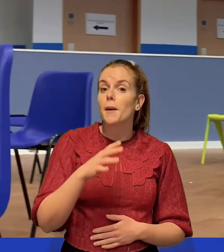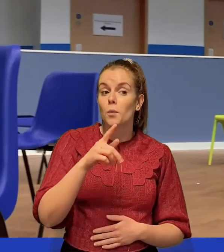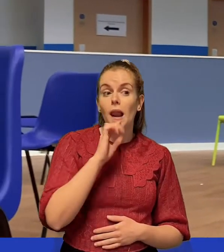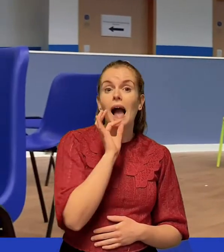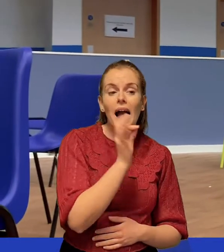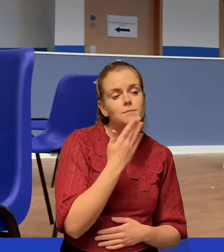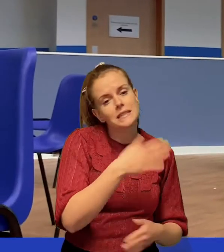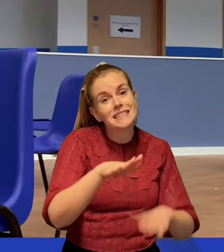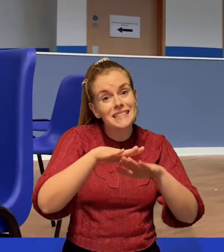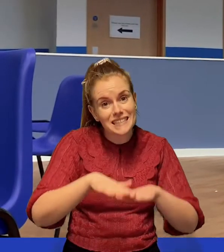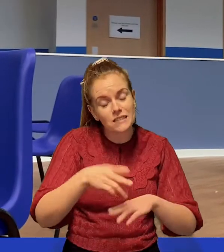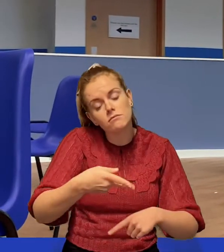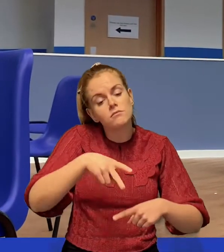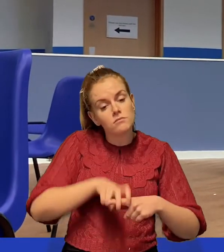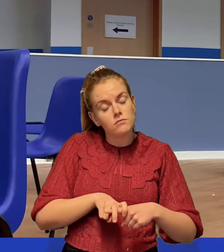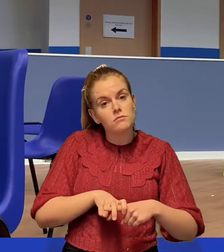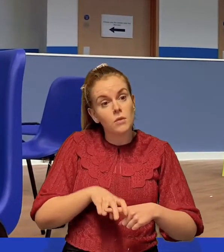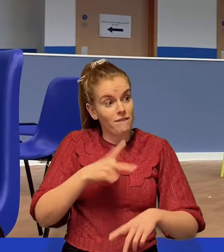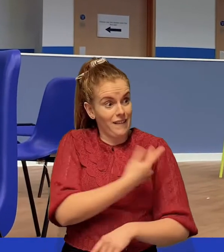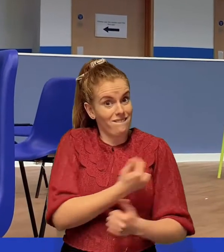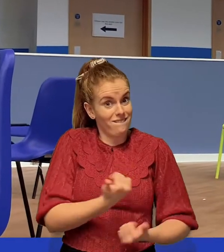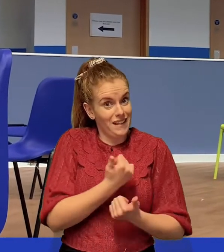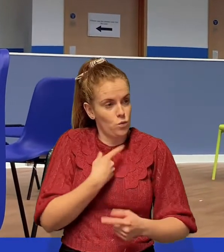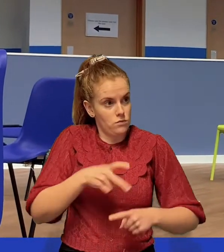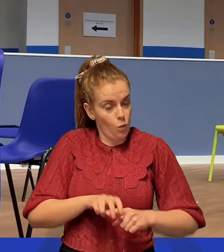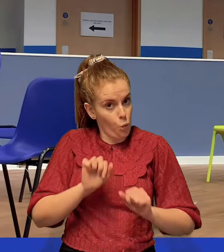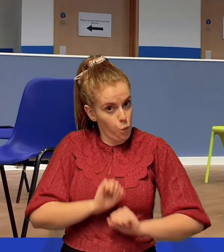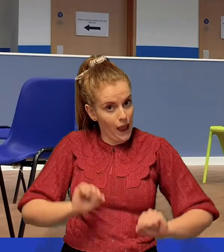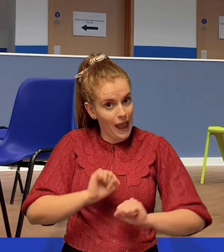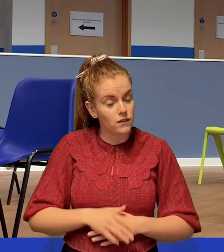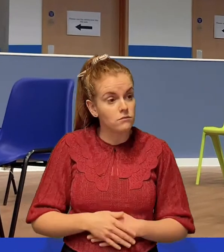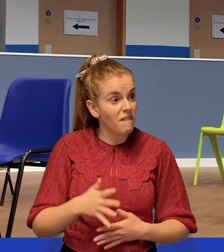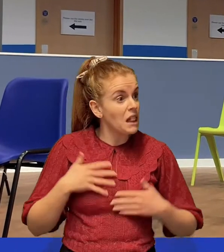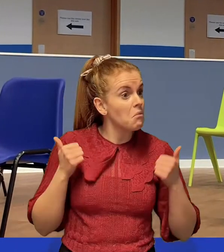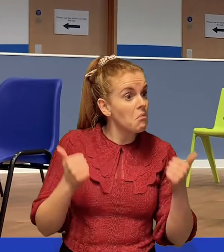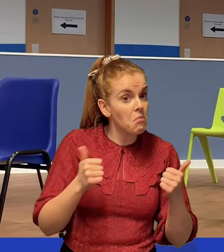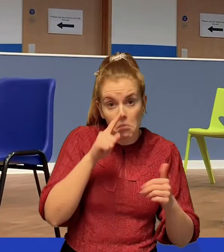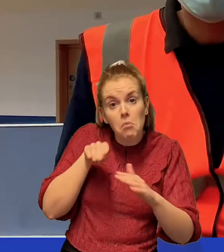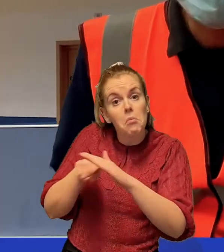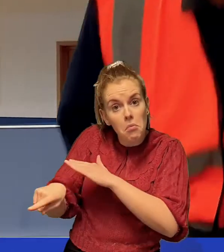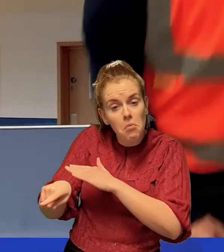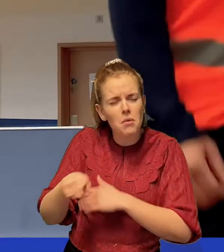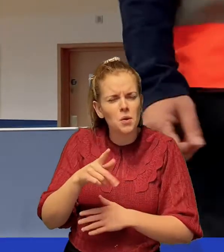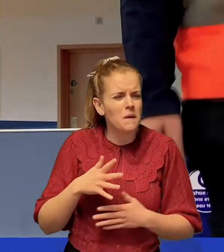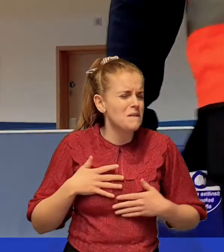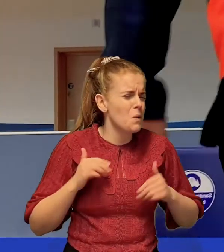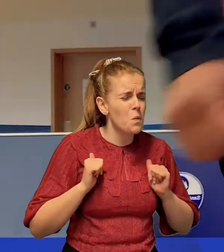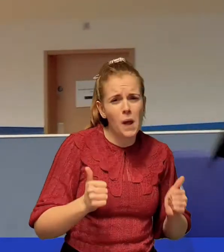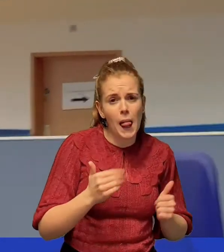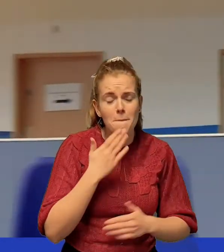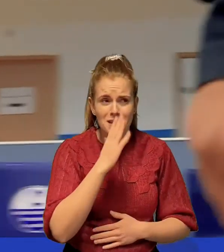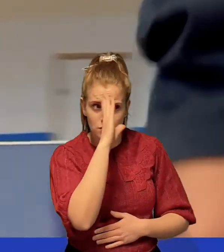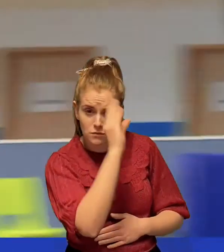Then, you may be asked to take a seat and wait after your vaccine. If you feel well, you can leave. If you feel